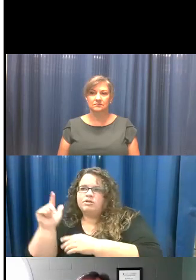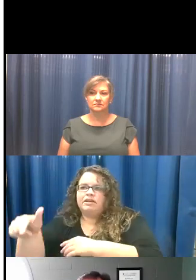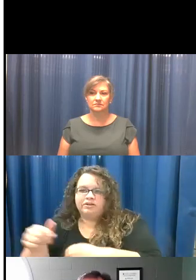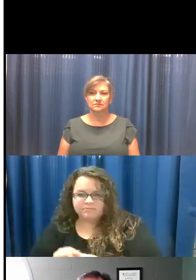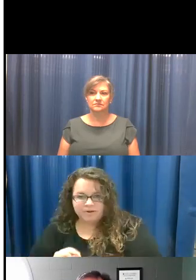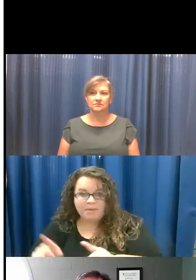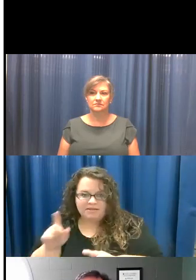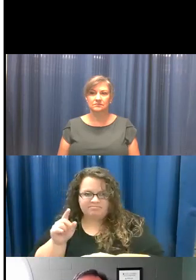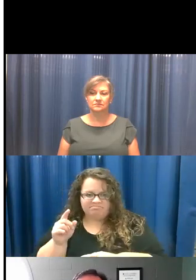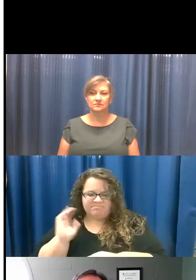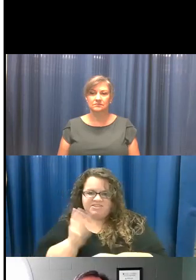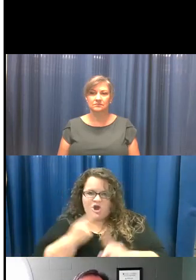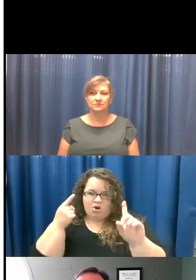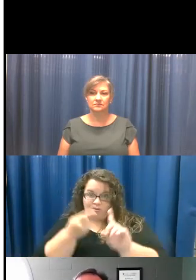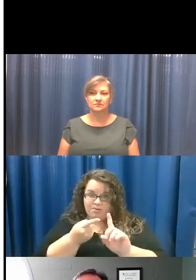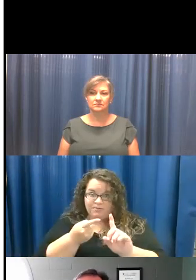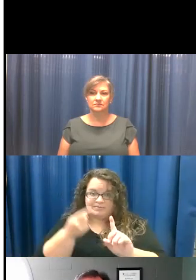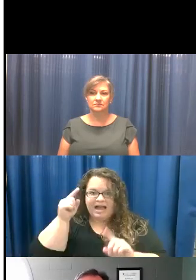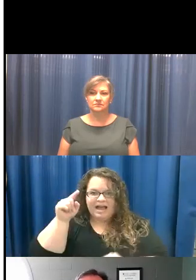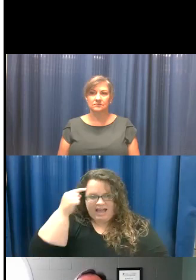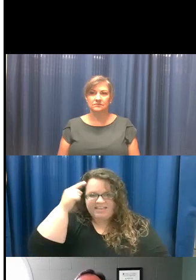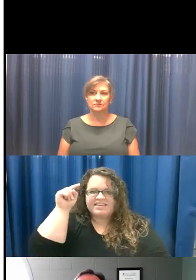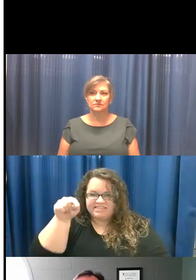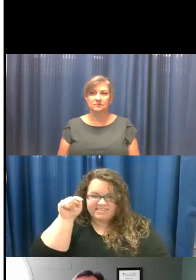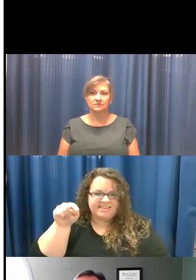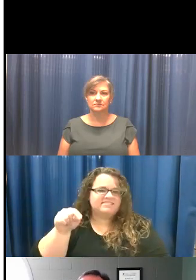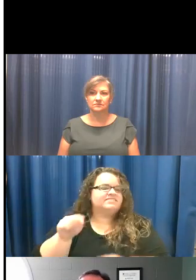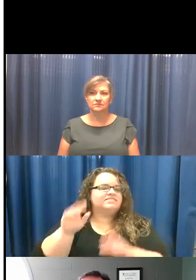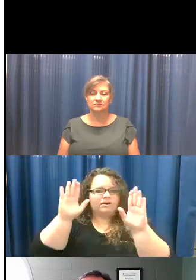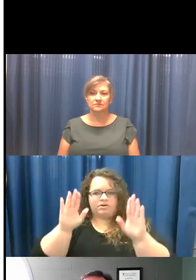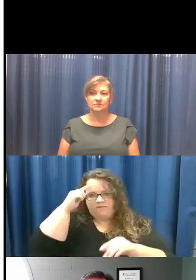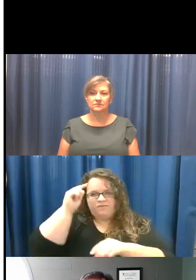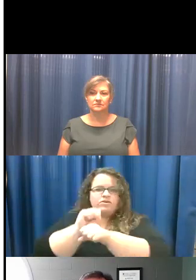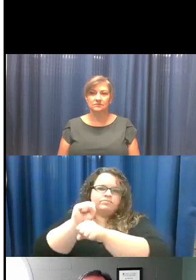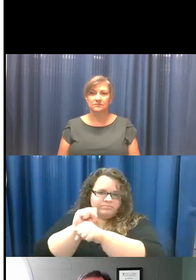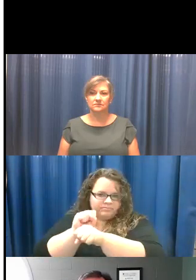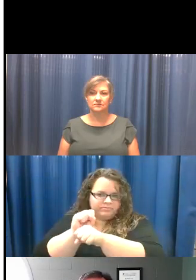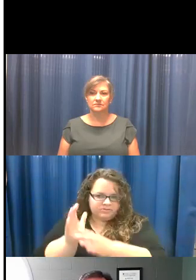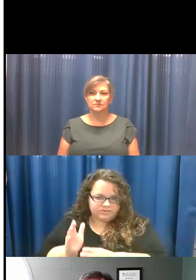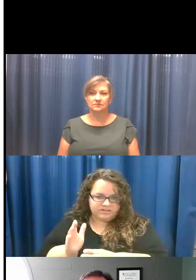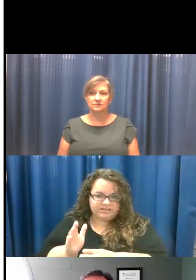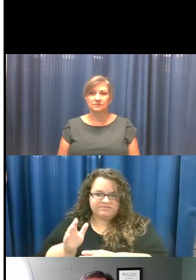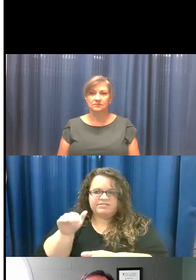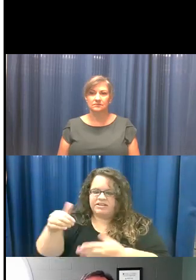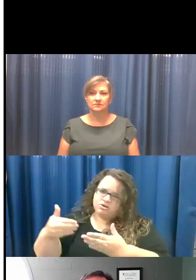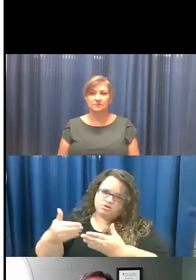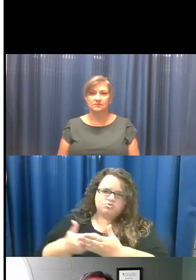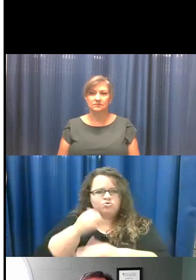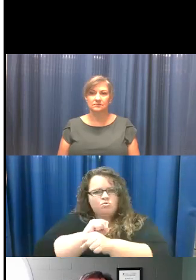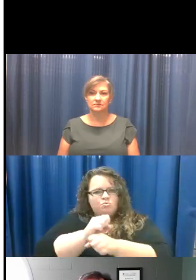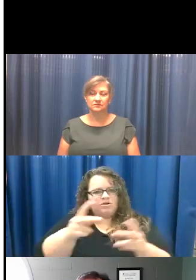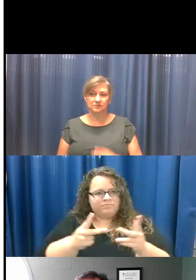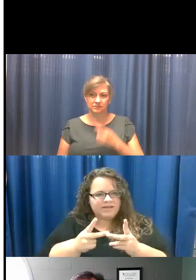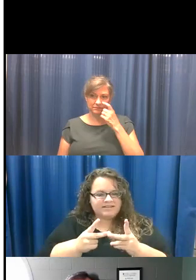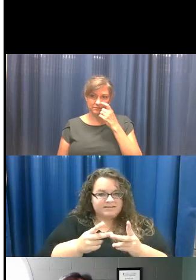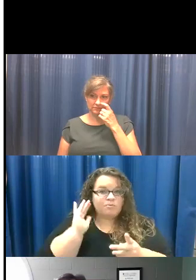really good for employees to create this modern and flexible workplace that will help us retain and recruit great team members here at